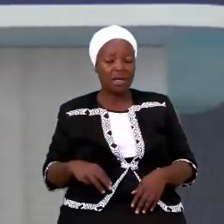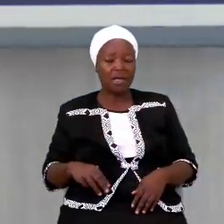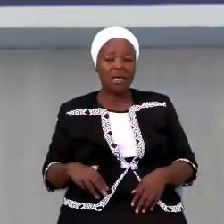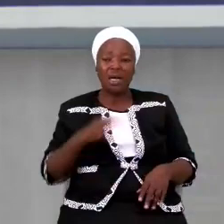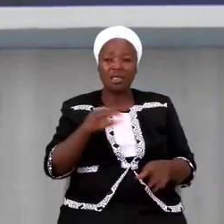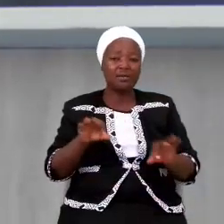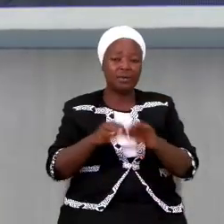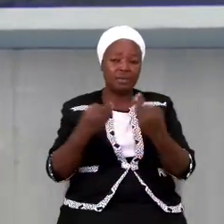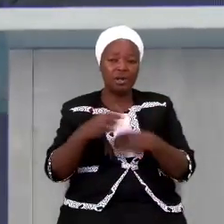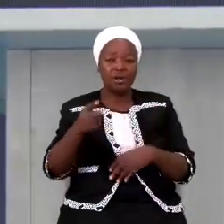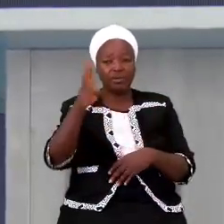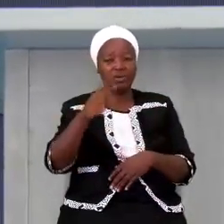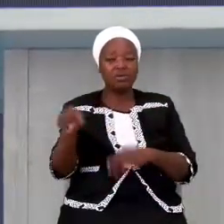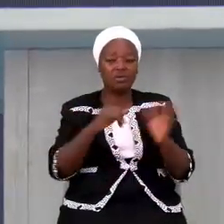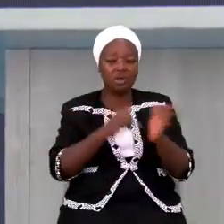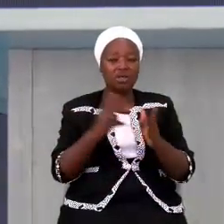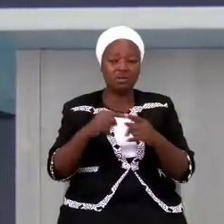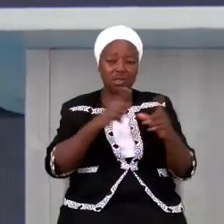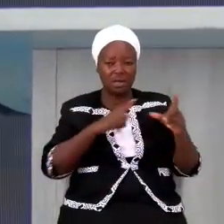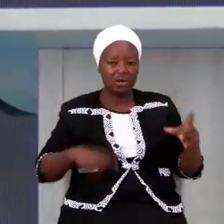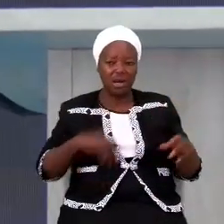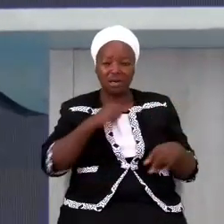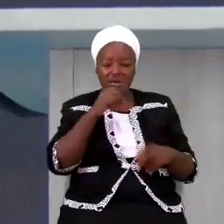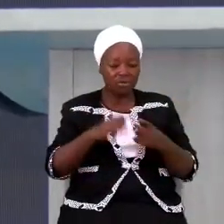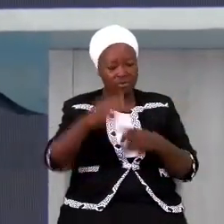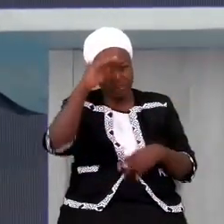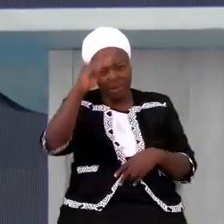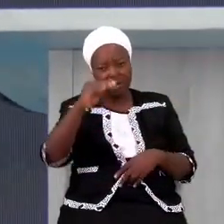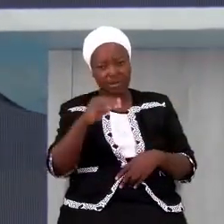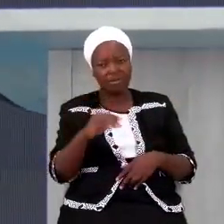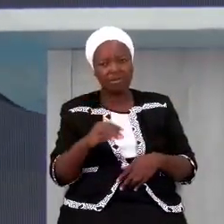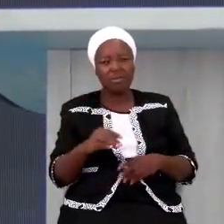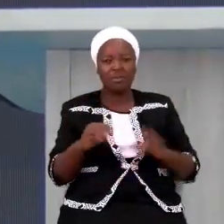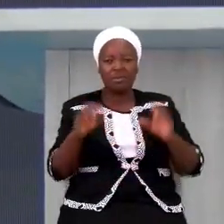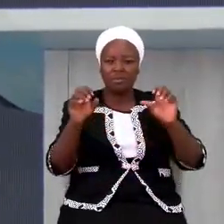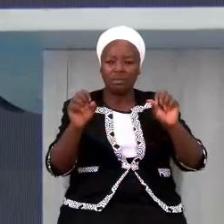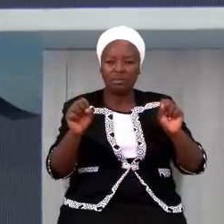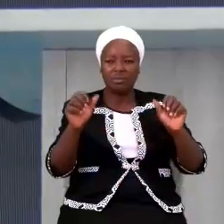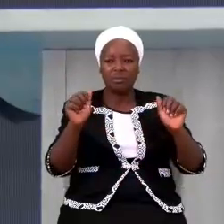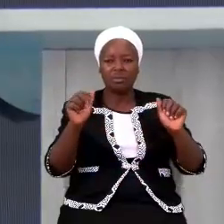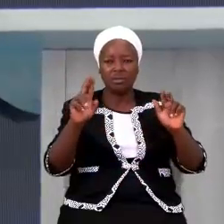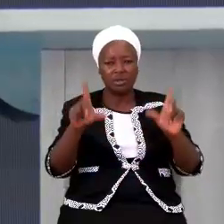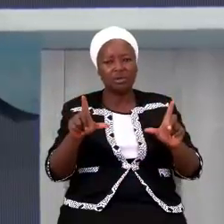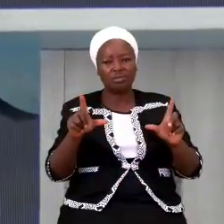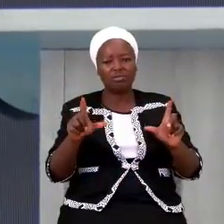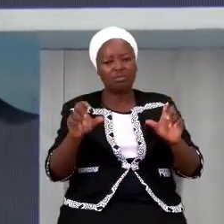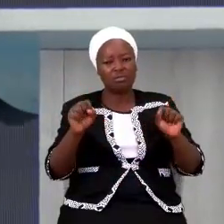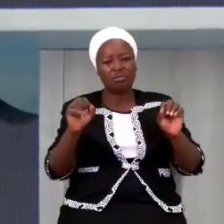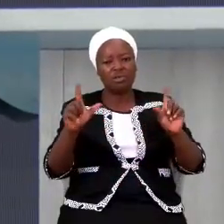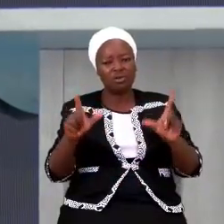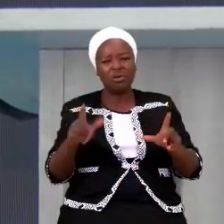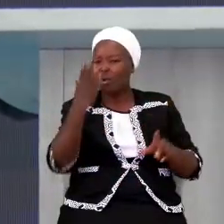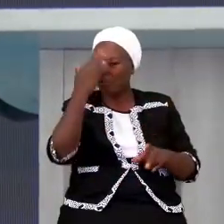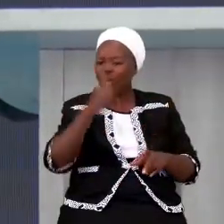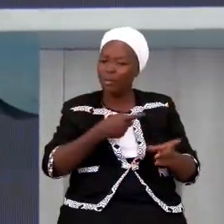Saul, why persecutest thou me? Me? I've never persecuted you. I've never